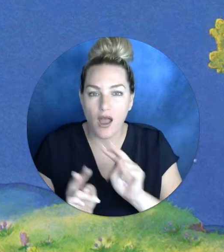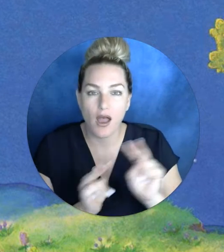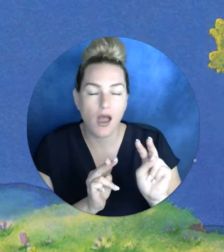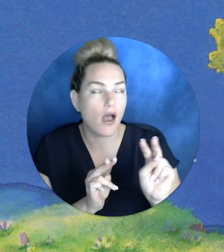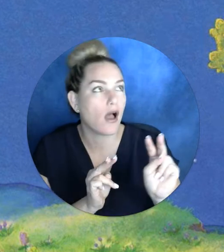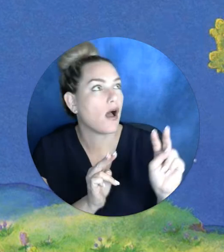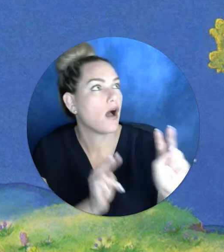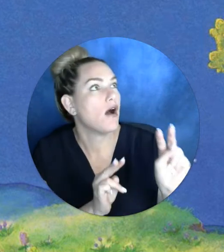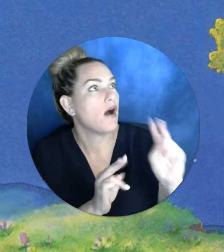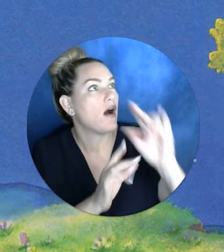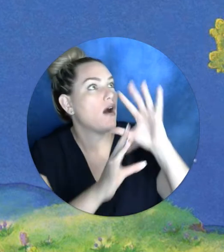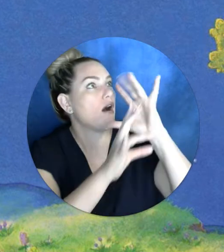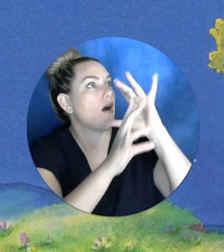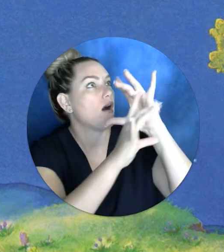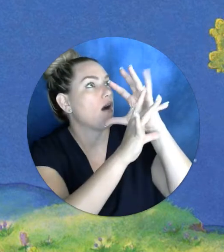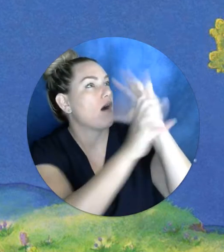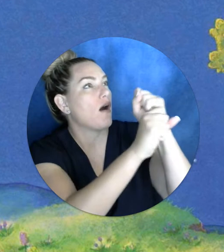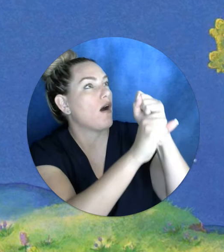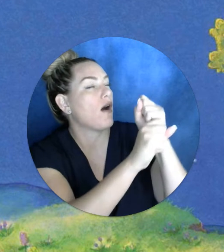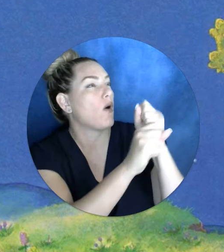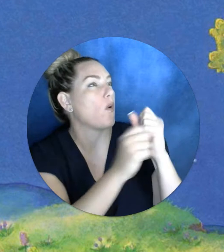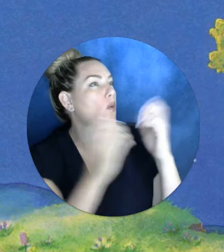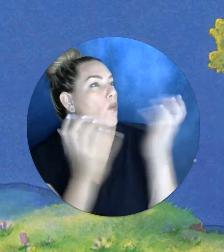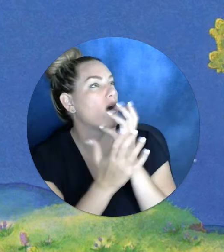beautiful thing he had ever seen.